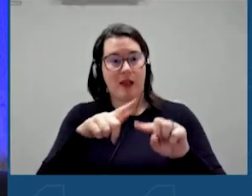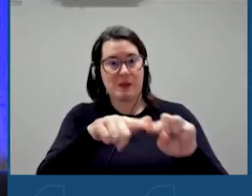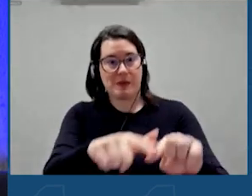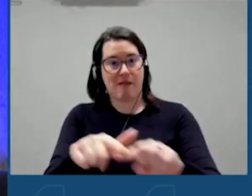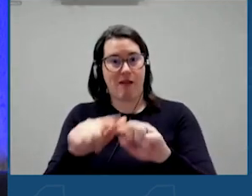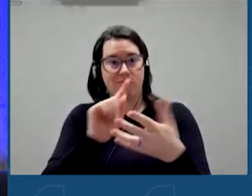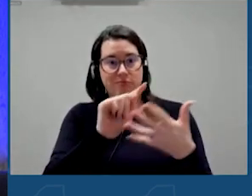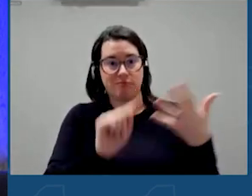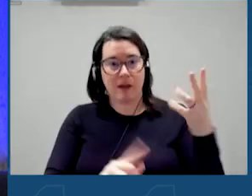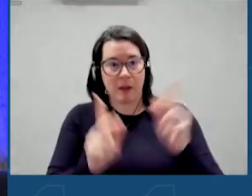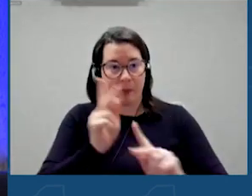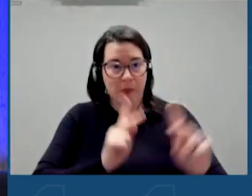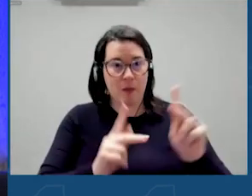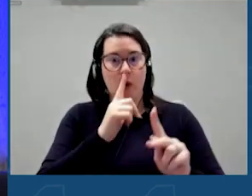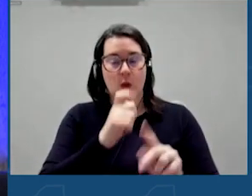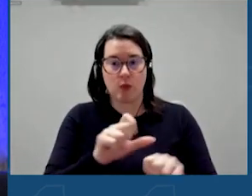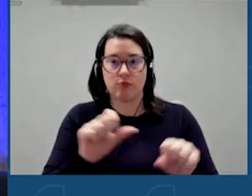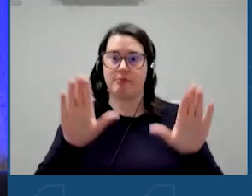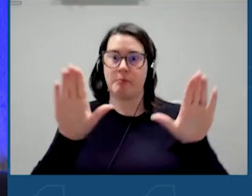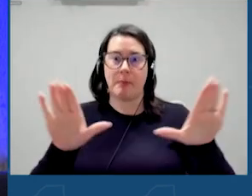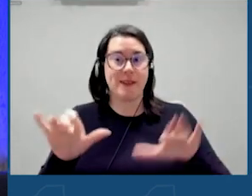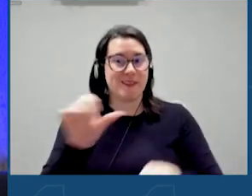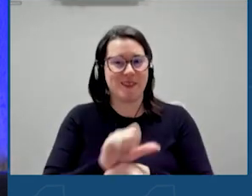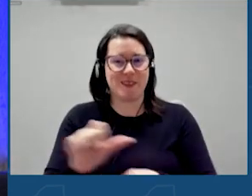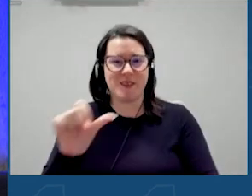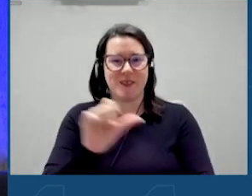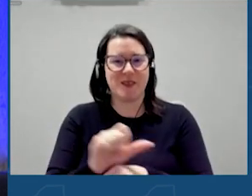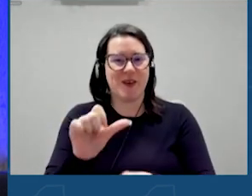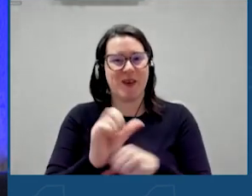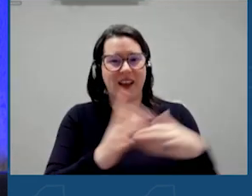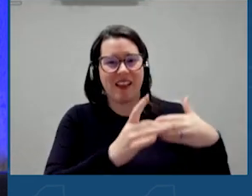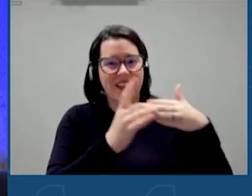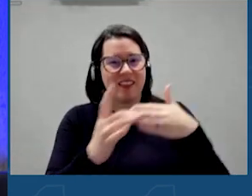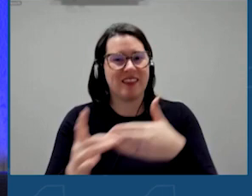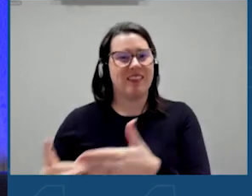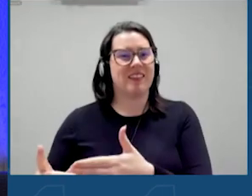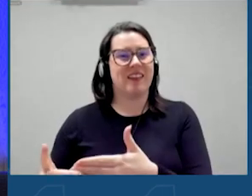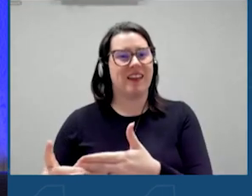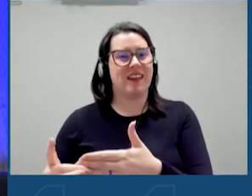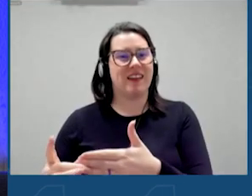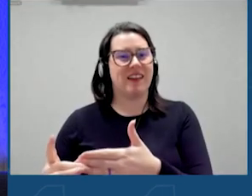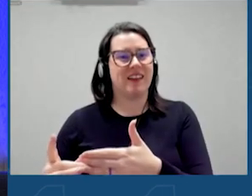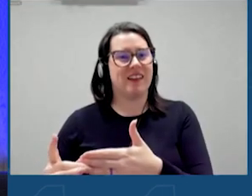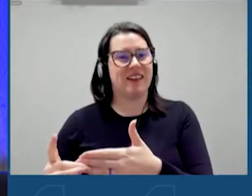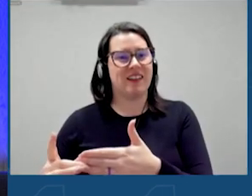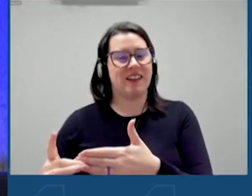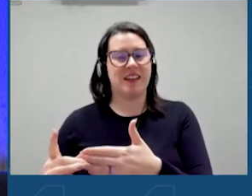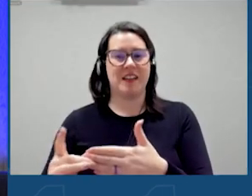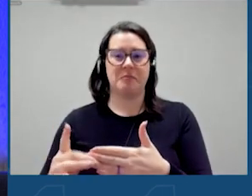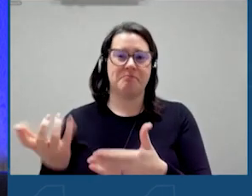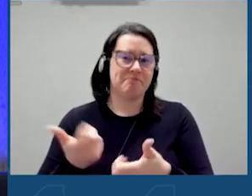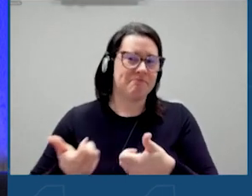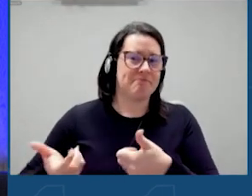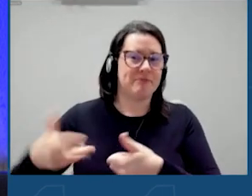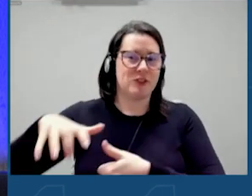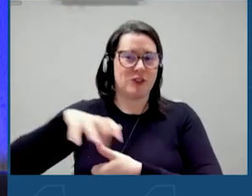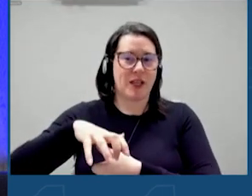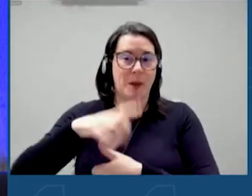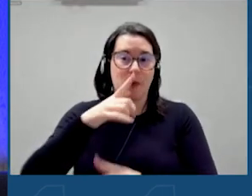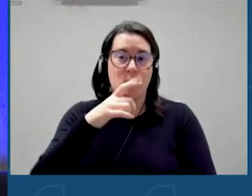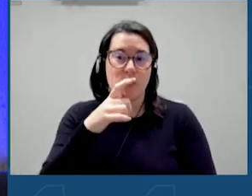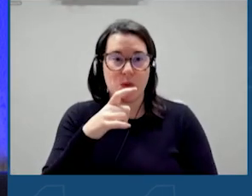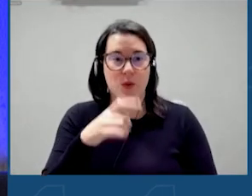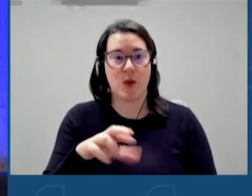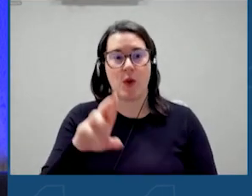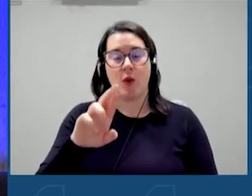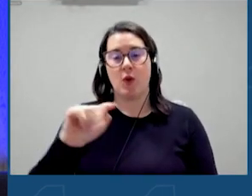the individuals who are doing extraordinary work, and the leading scorer on my World Cup in the housing space is Commissioner Ruth Ann Wisniewski. So I want to